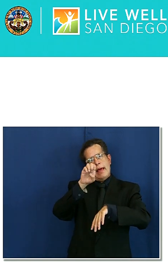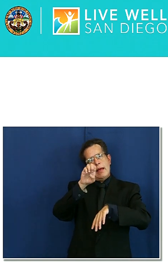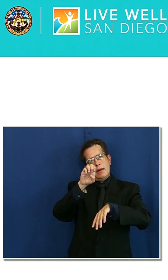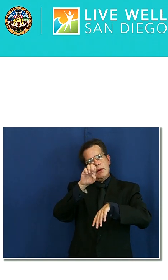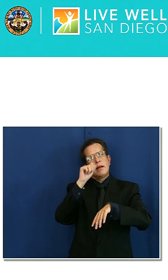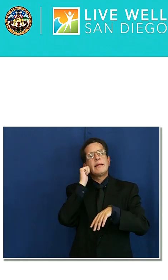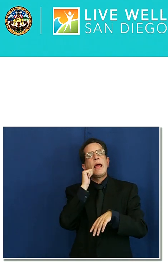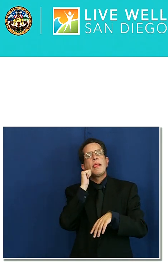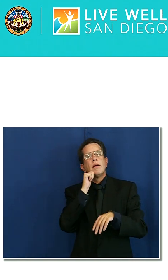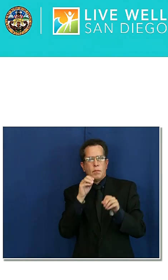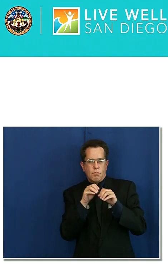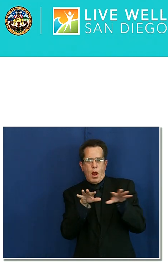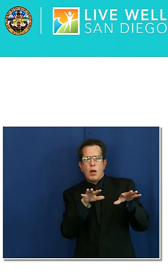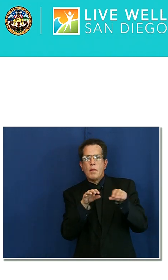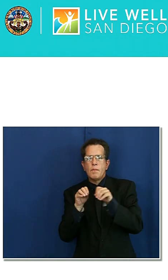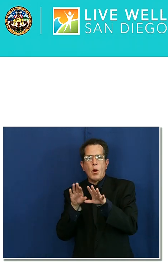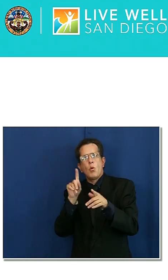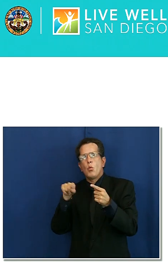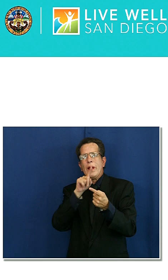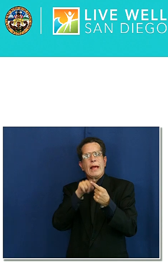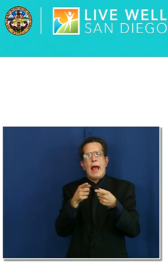with the daily cases by episode date,